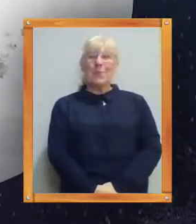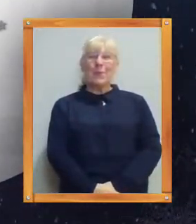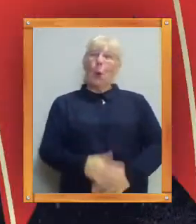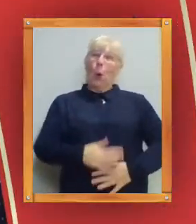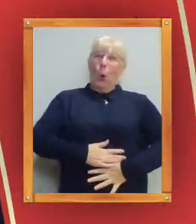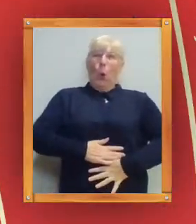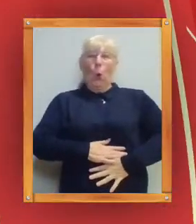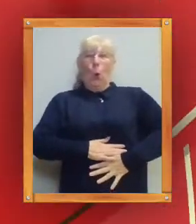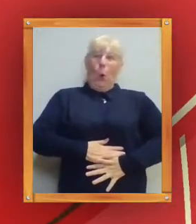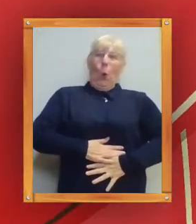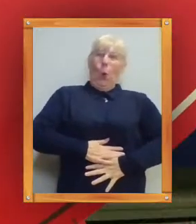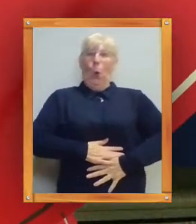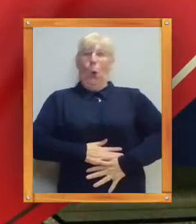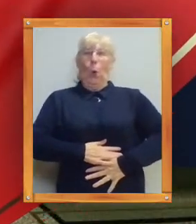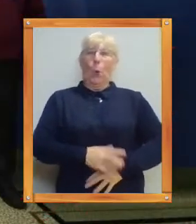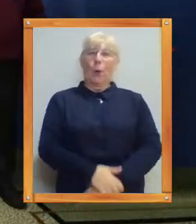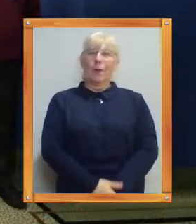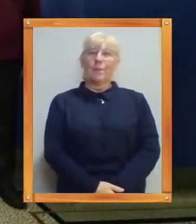Ho, ho, ho, ho.